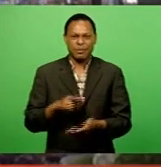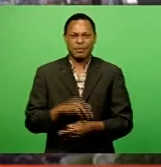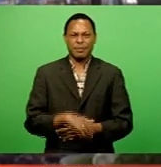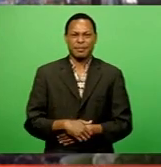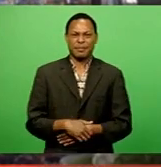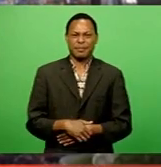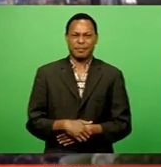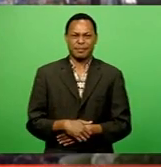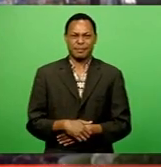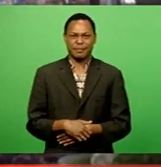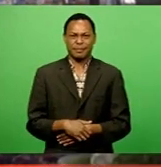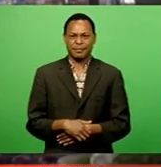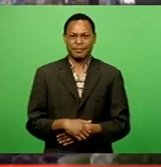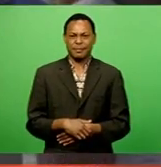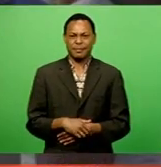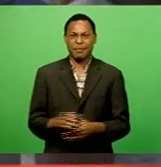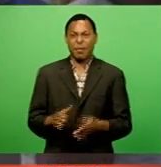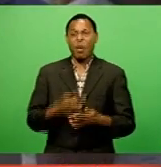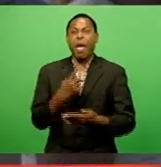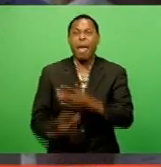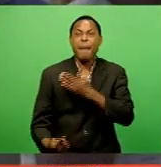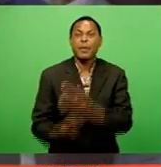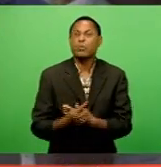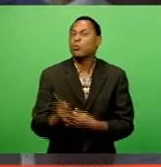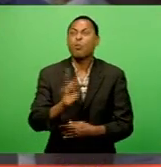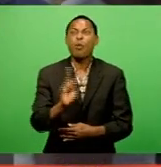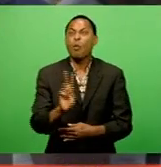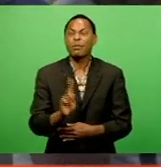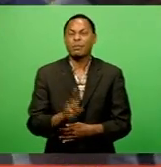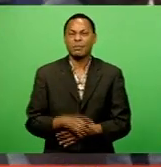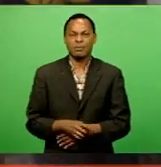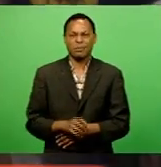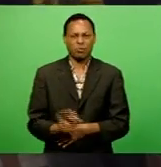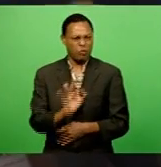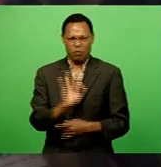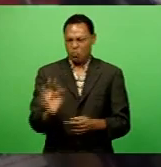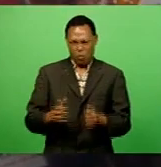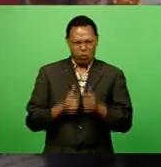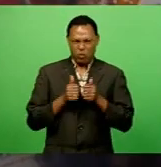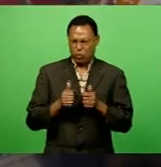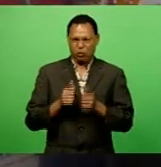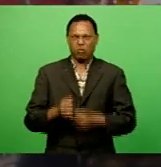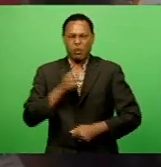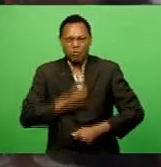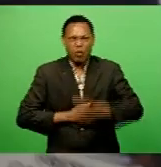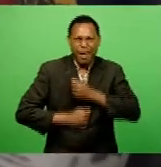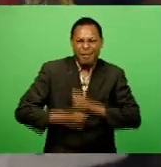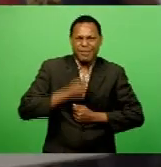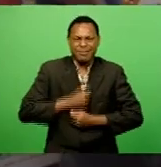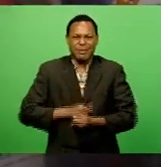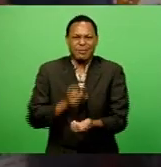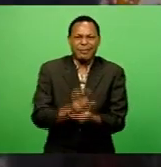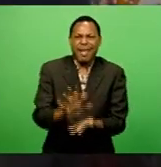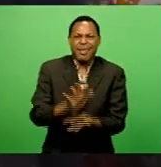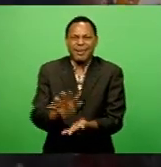The scenario for these market vendors hasn't been good, as majority struggle to sell their produce.